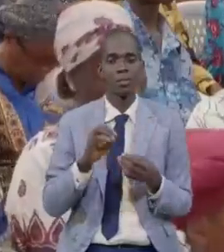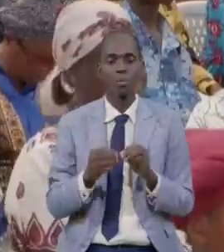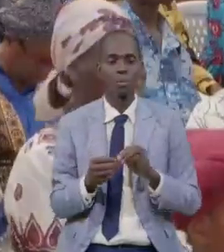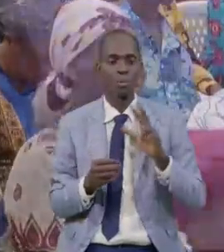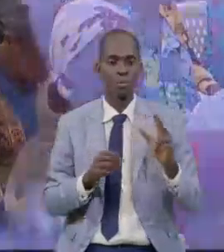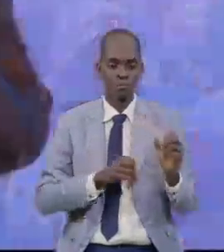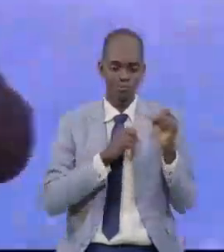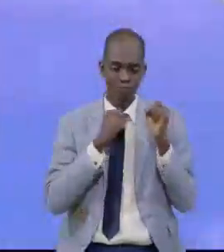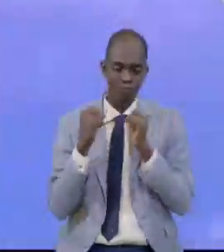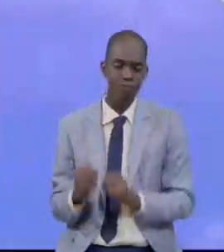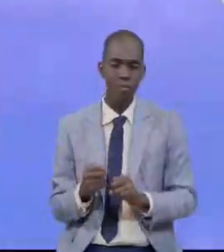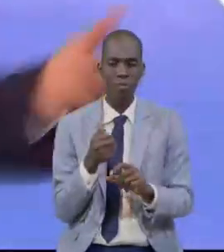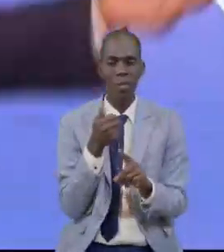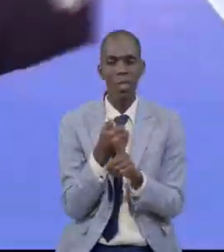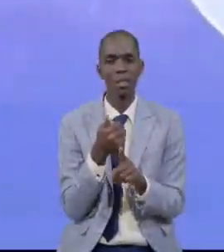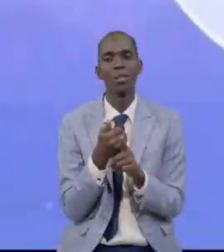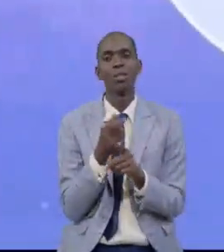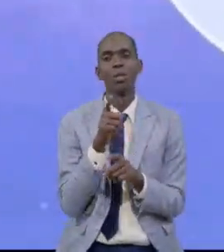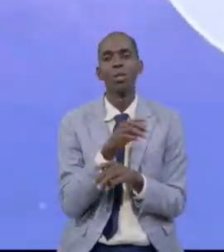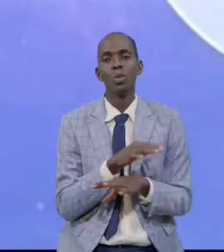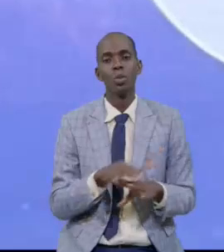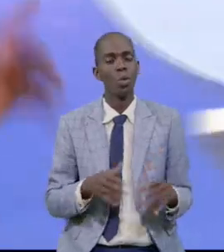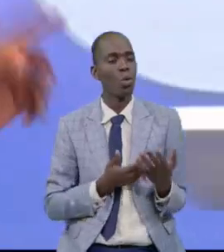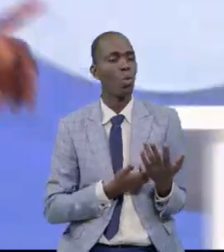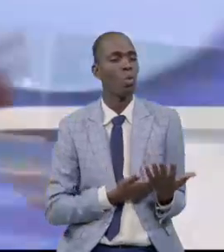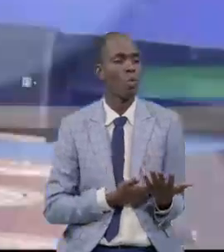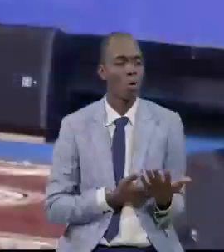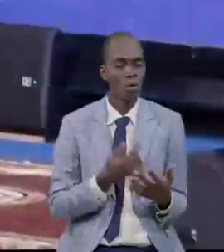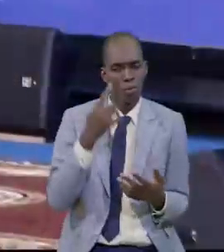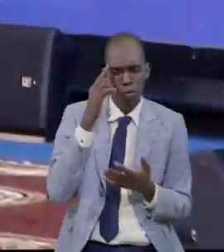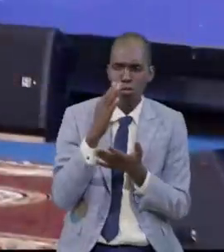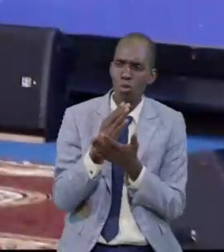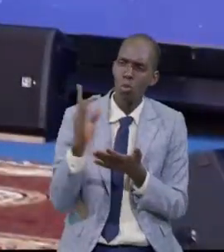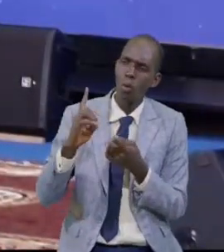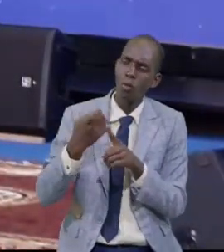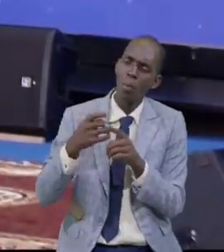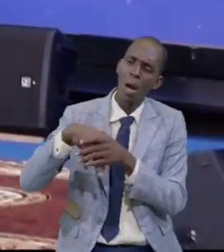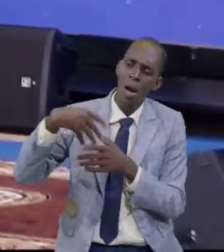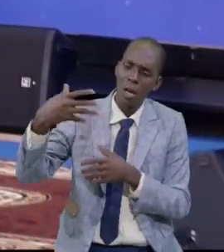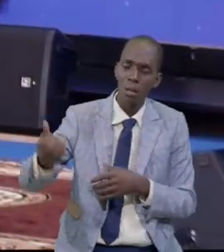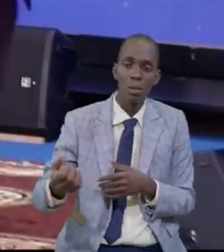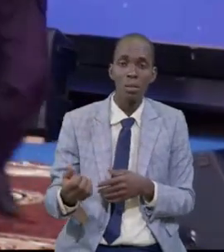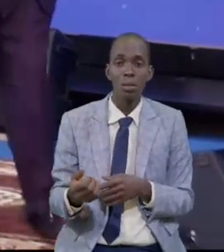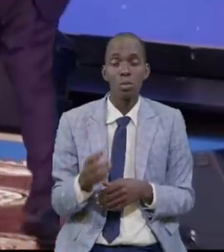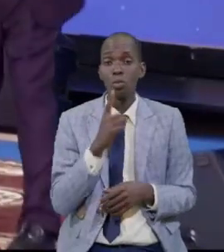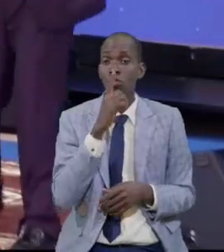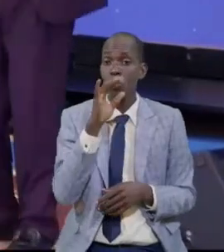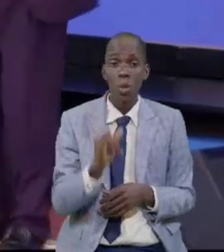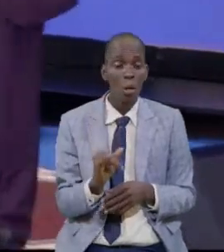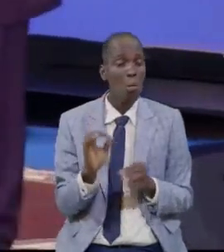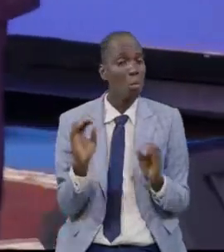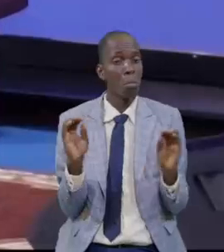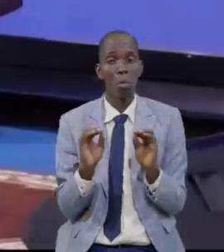yourself. Don't wait for something from the outside. Actually, nothing that comes from outside can strengthen